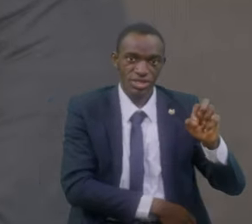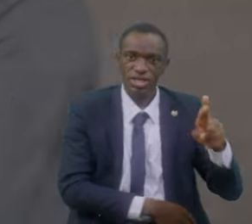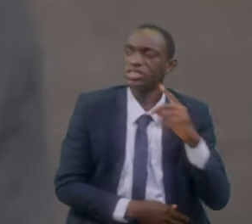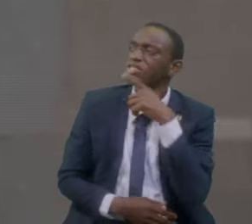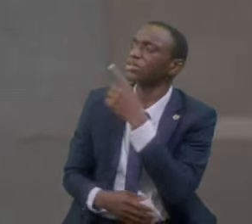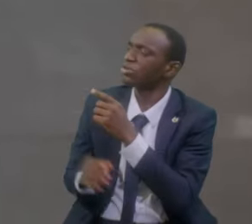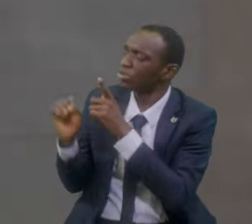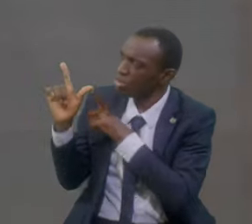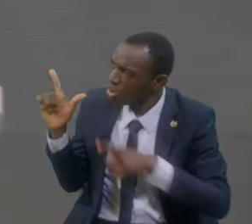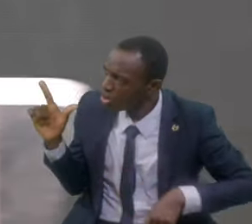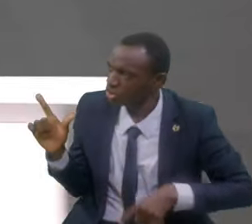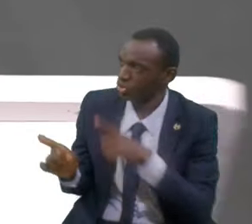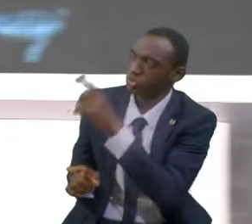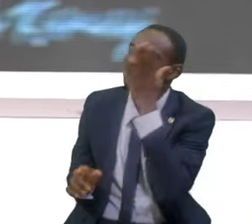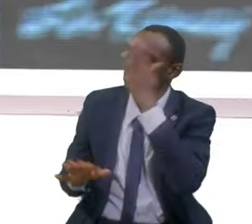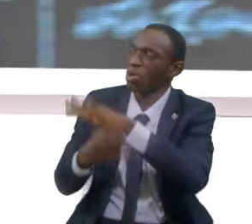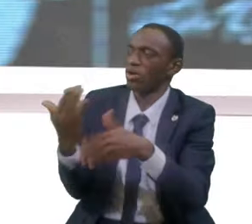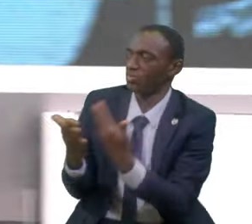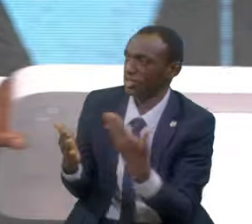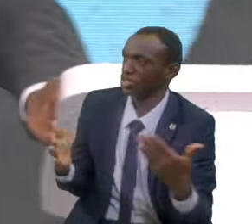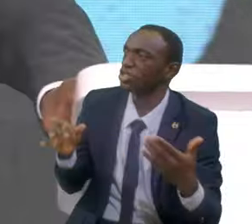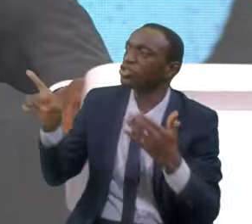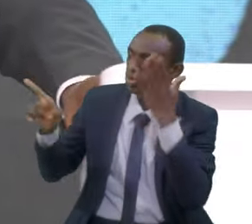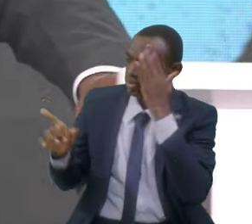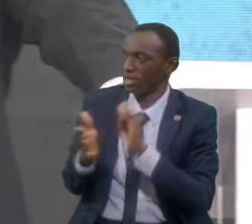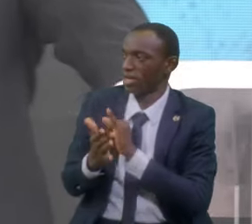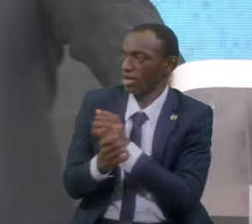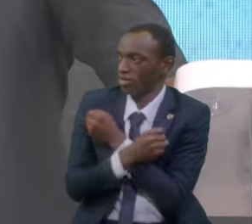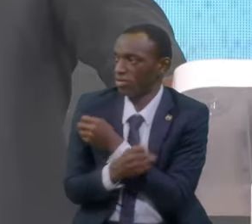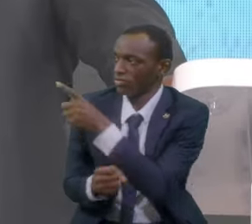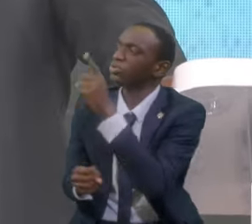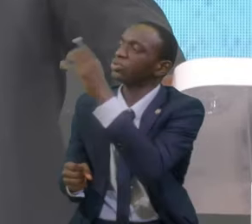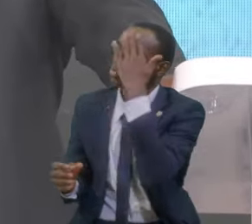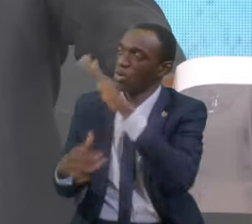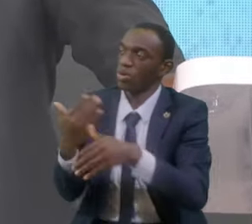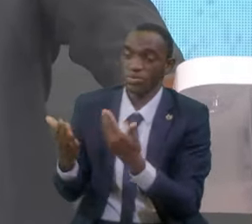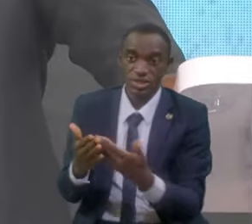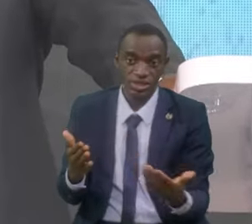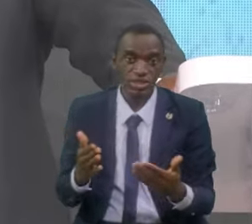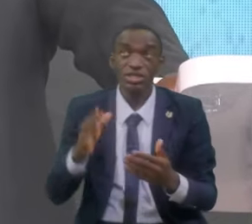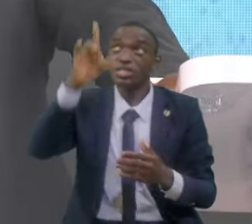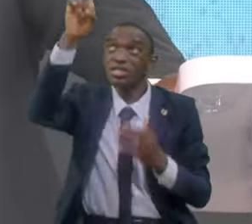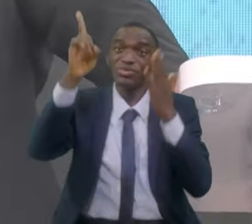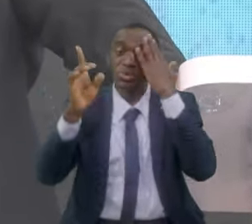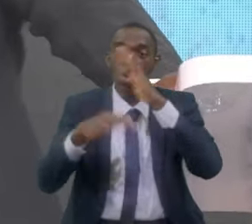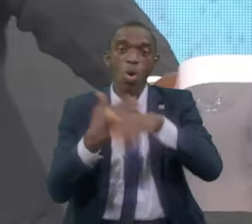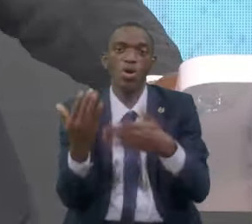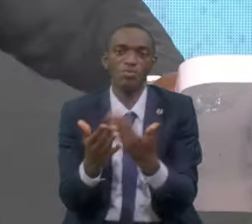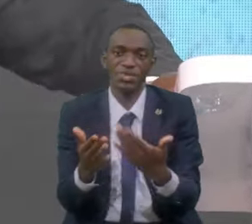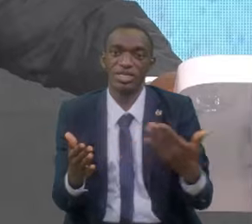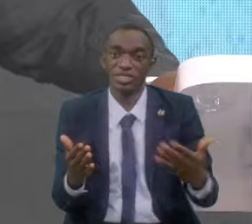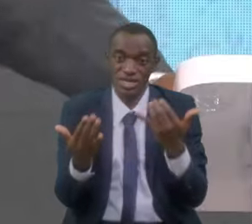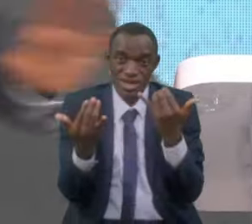I love you. He knows all things. He is the one now at the right hand of the Father.